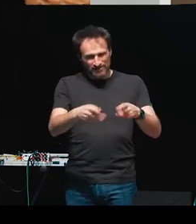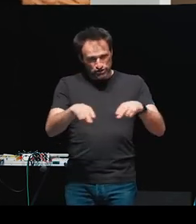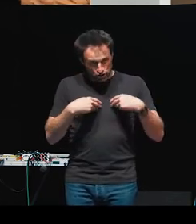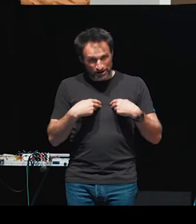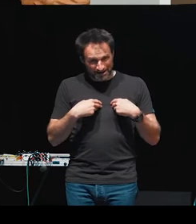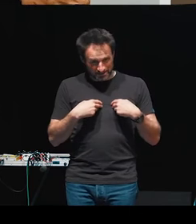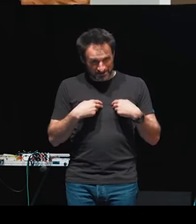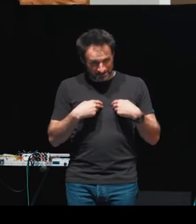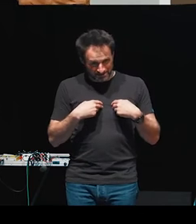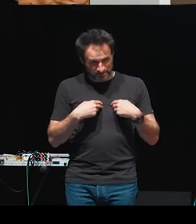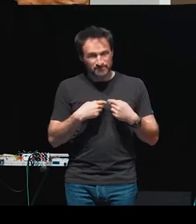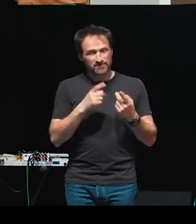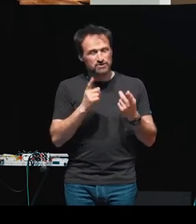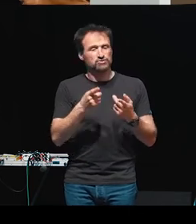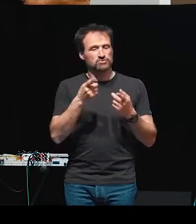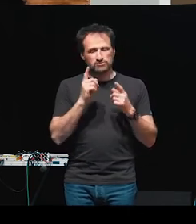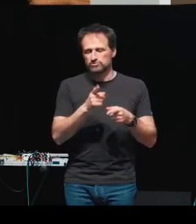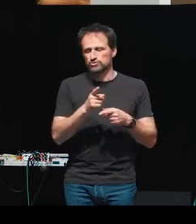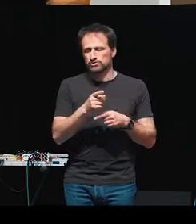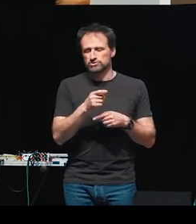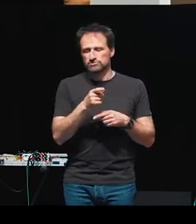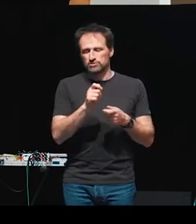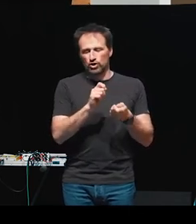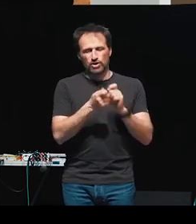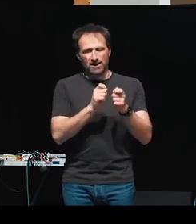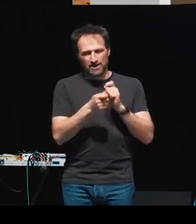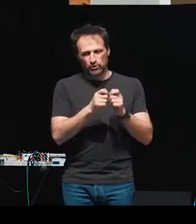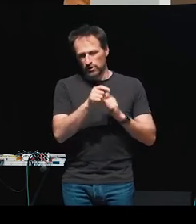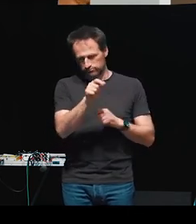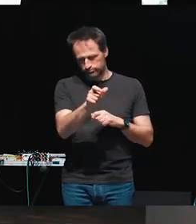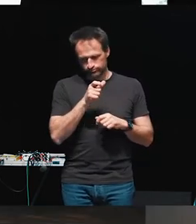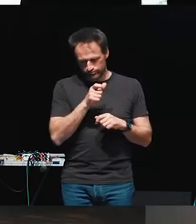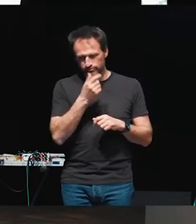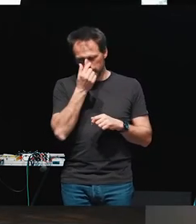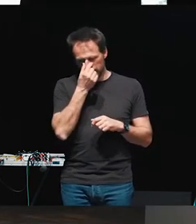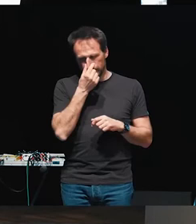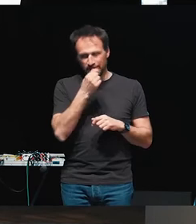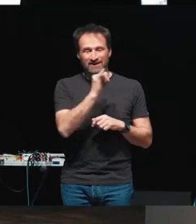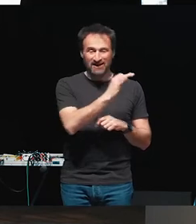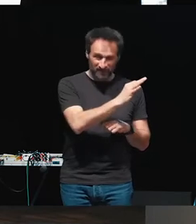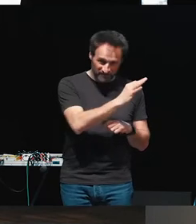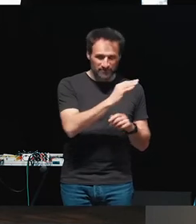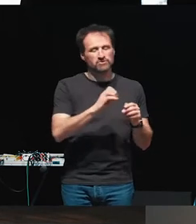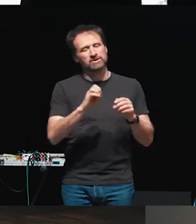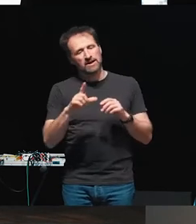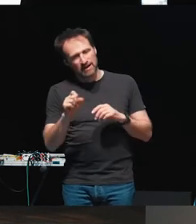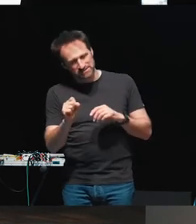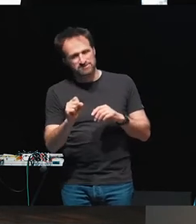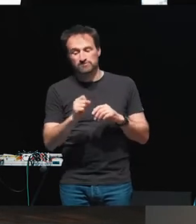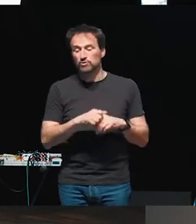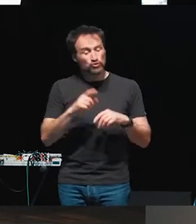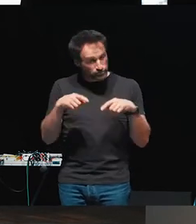more similar to, say, the ternary operator in JavaScript than the if statement. And then we have how you define a